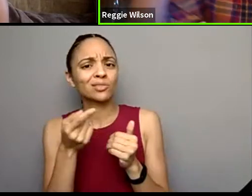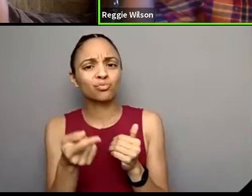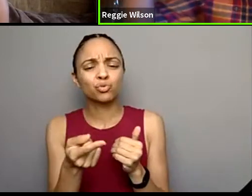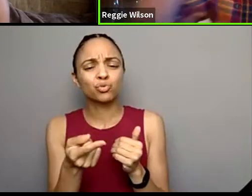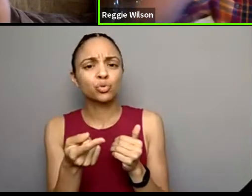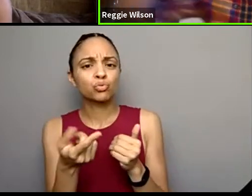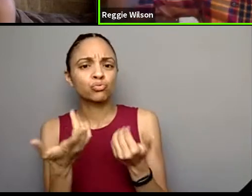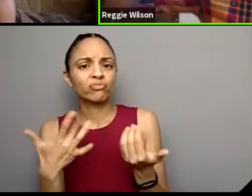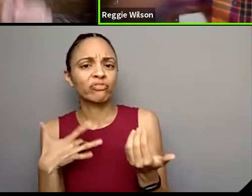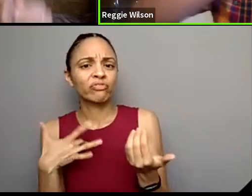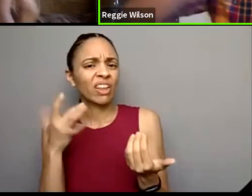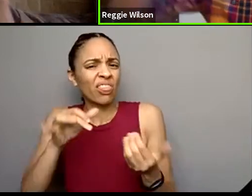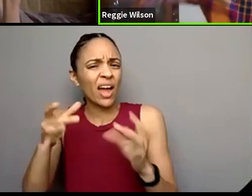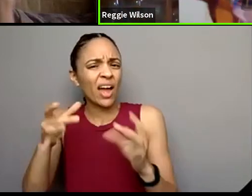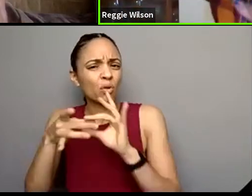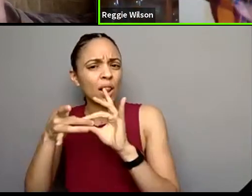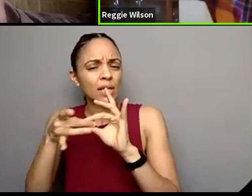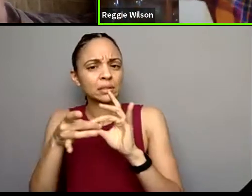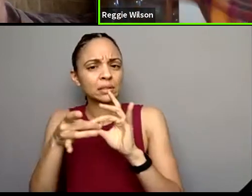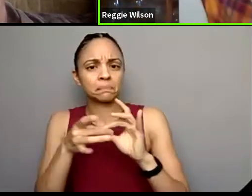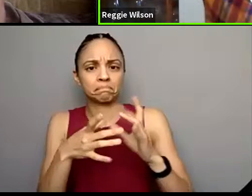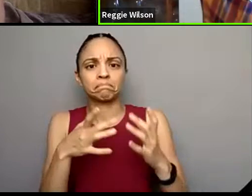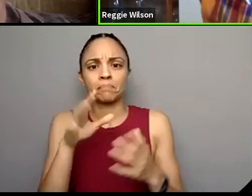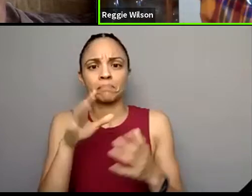Do you think of it as